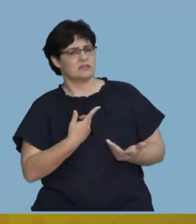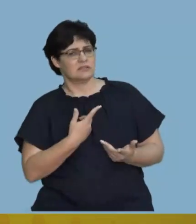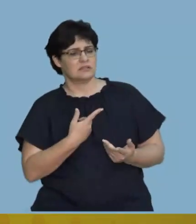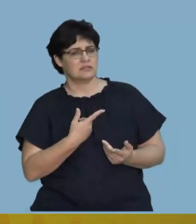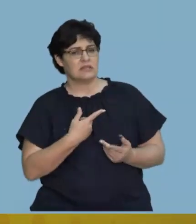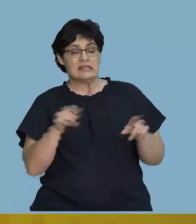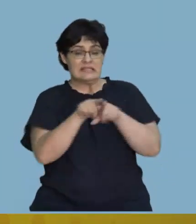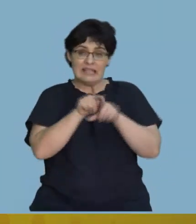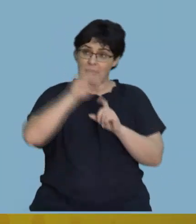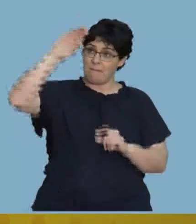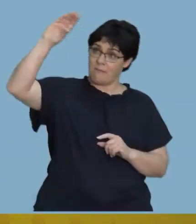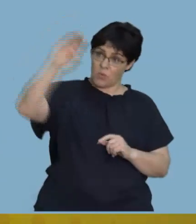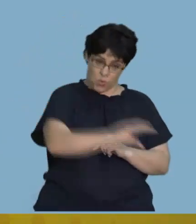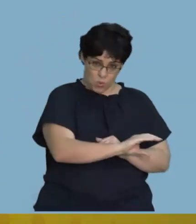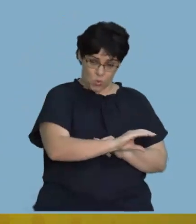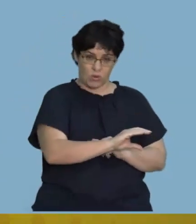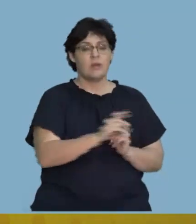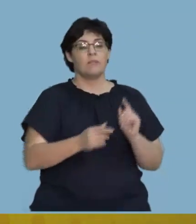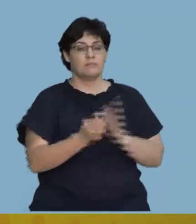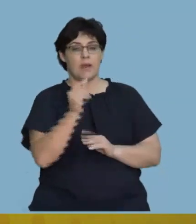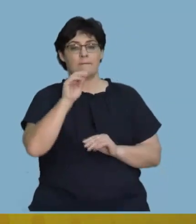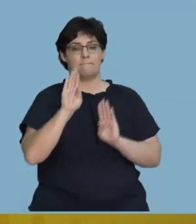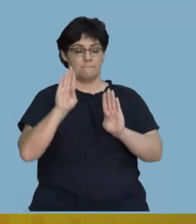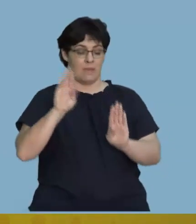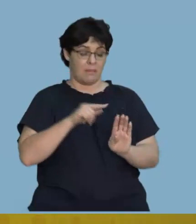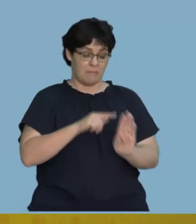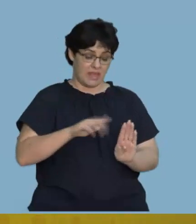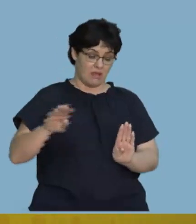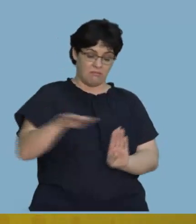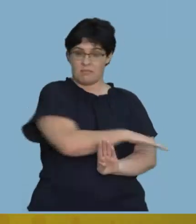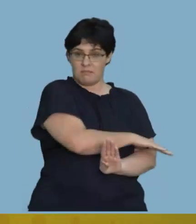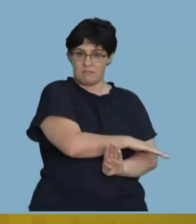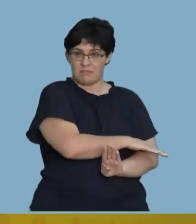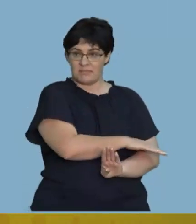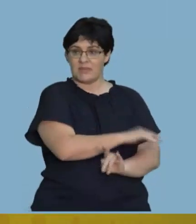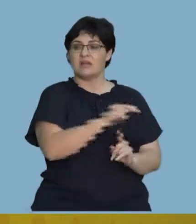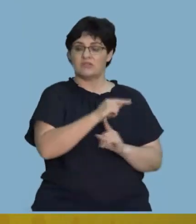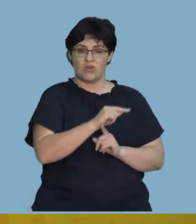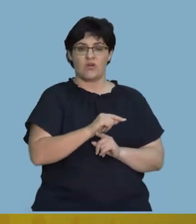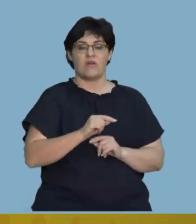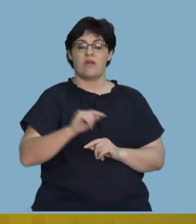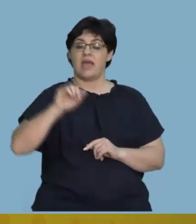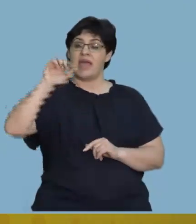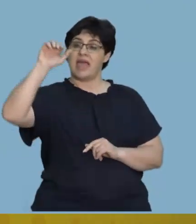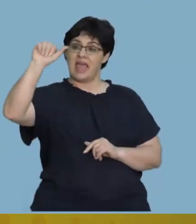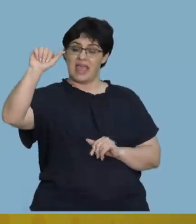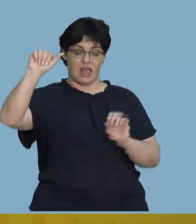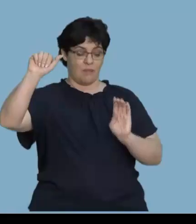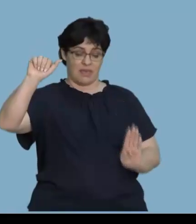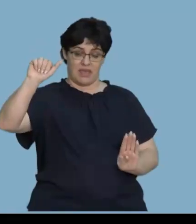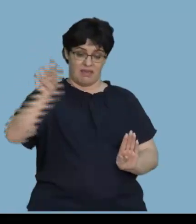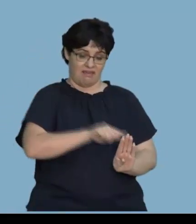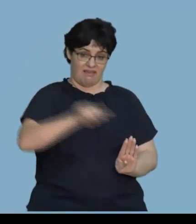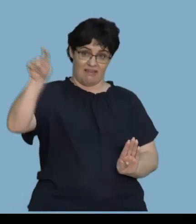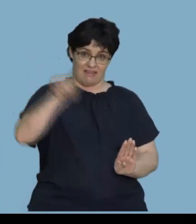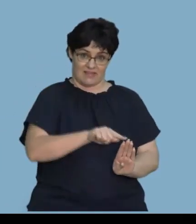the same object moving when it passes point B? So our motion is confined between point A and point B. Right,